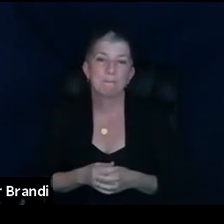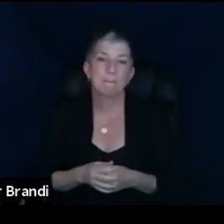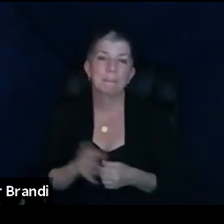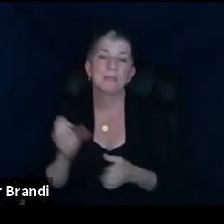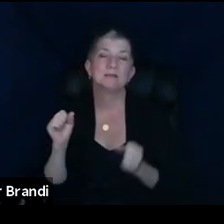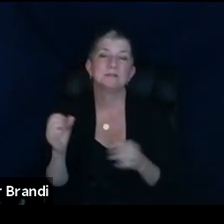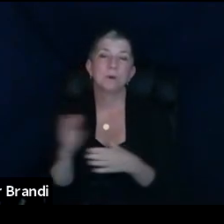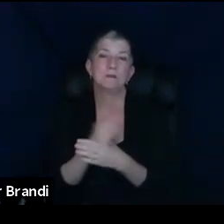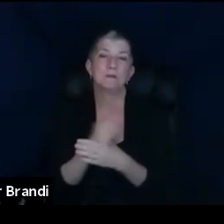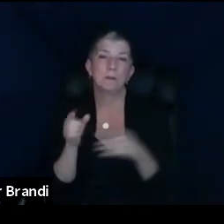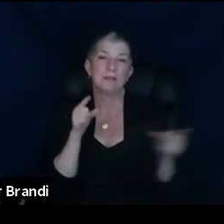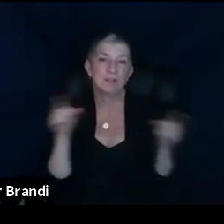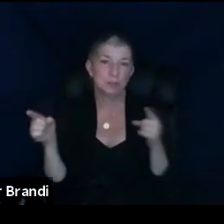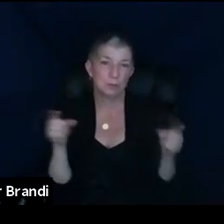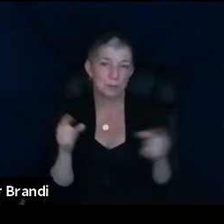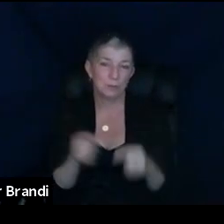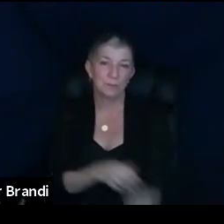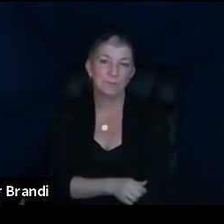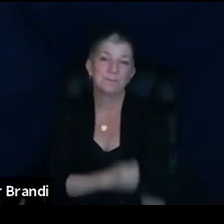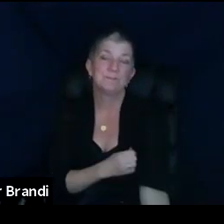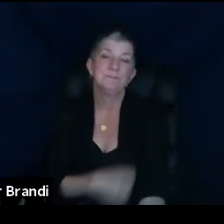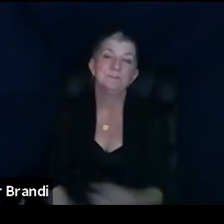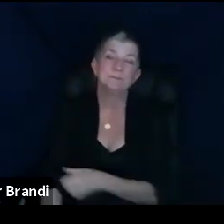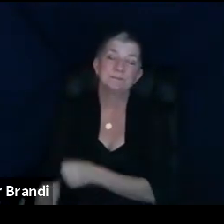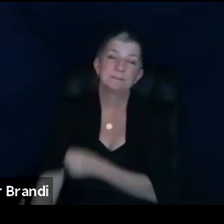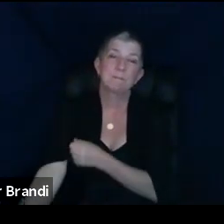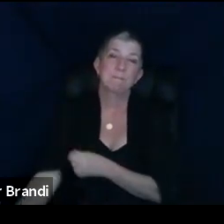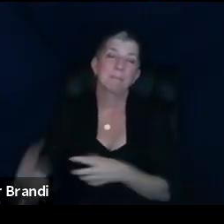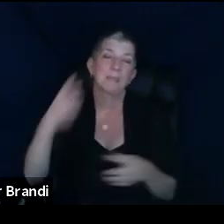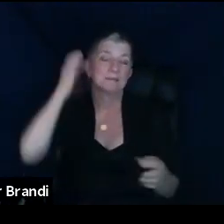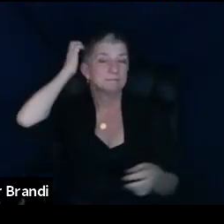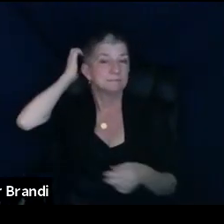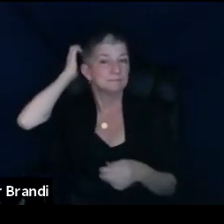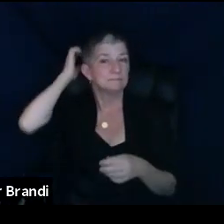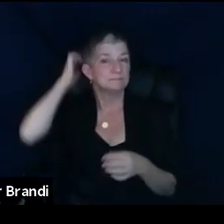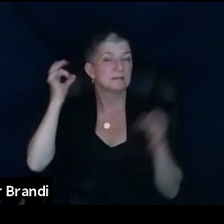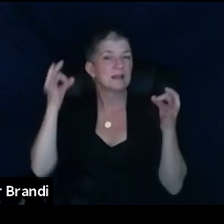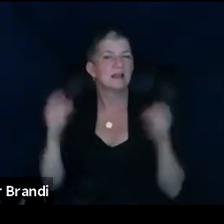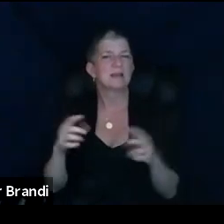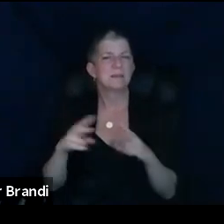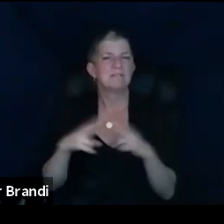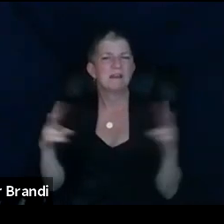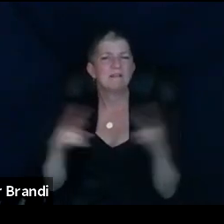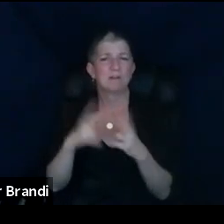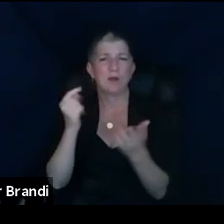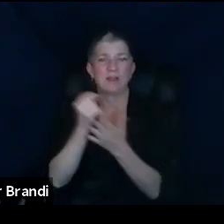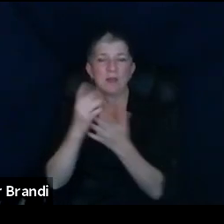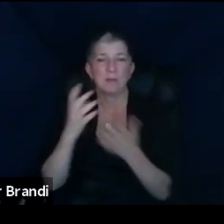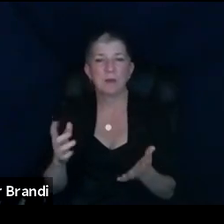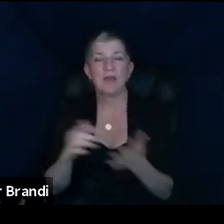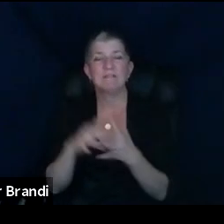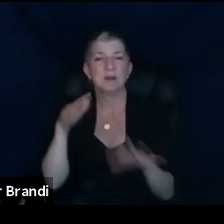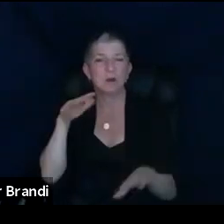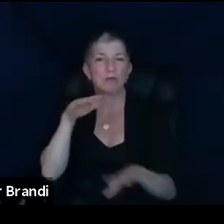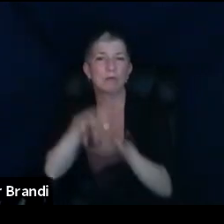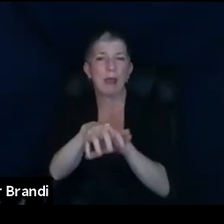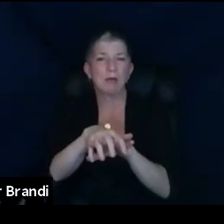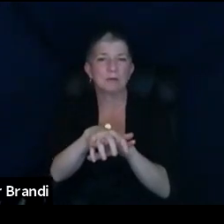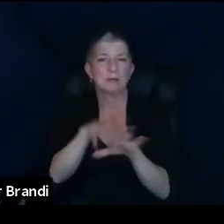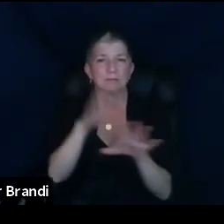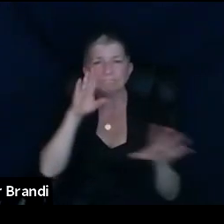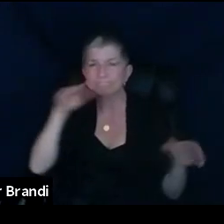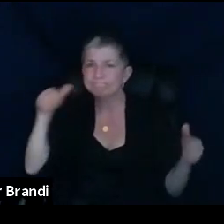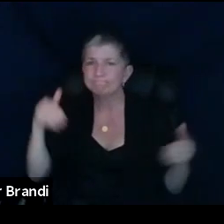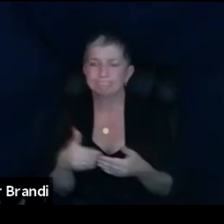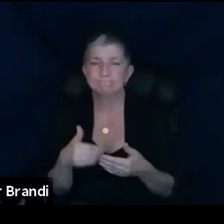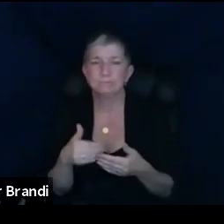the two, you know, it definitely can be very therapeutic and in some ways grounding for folks to participate in